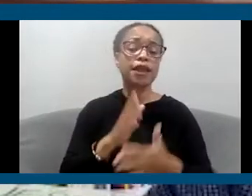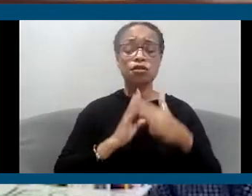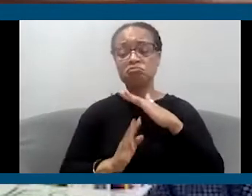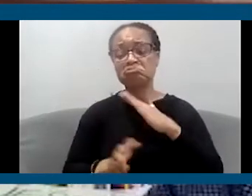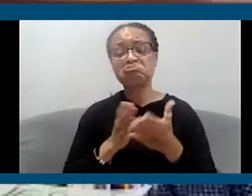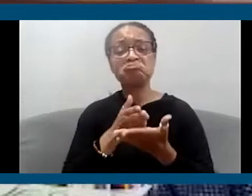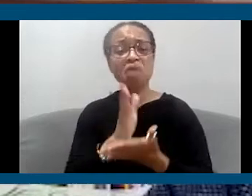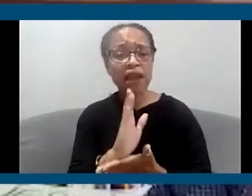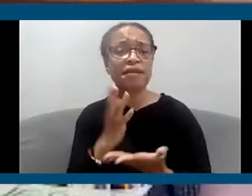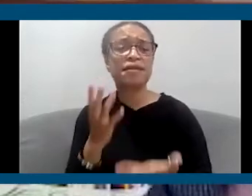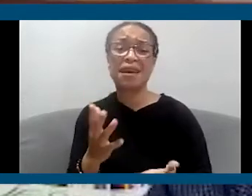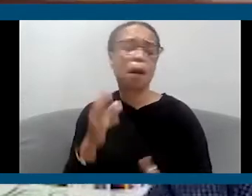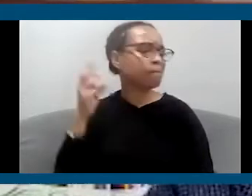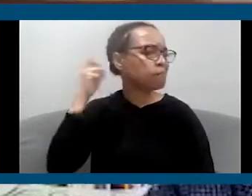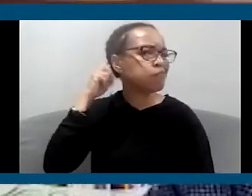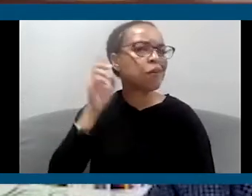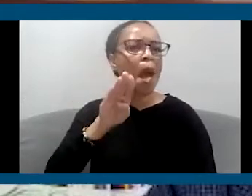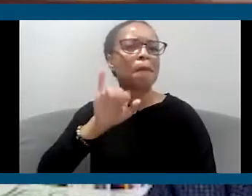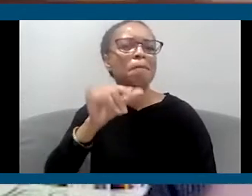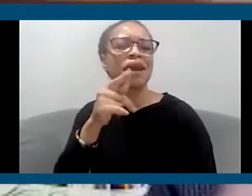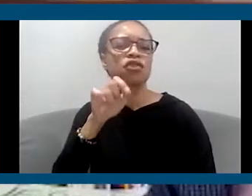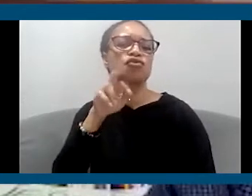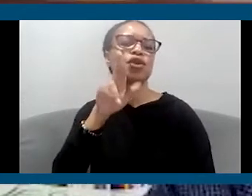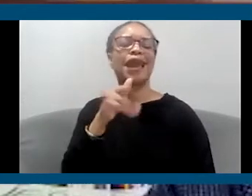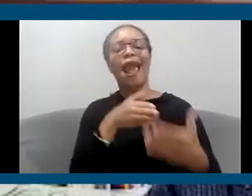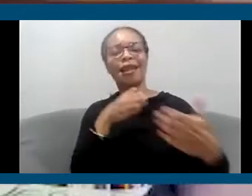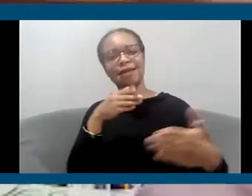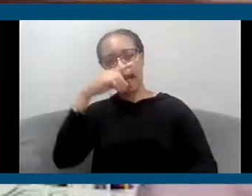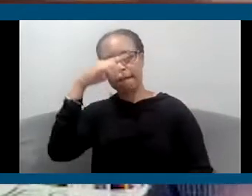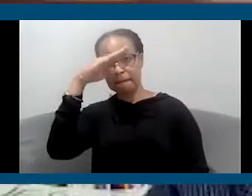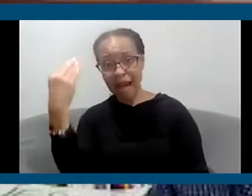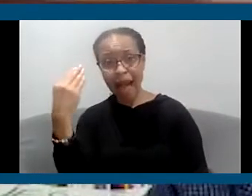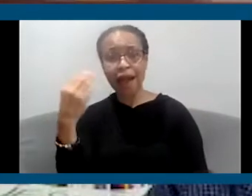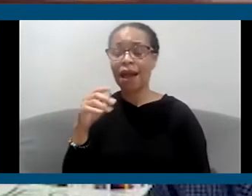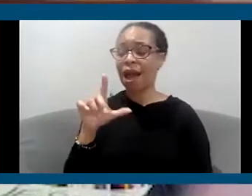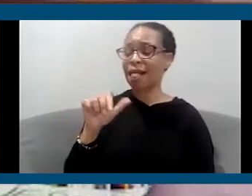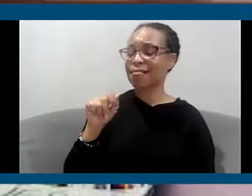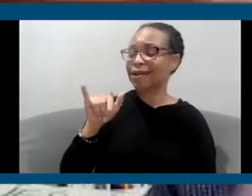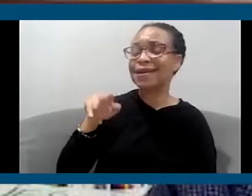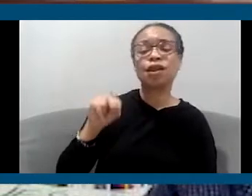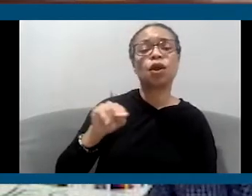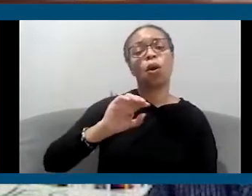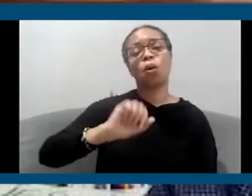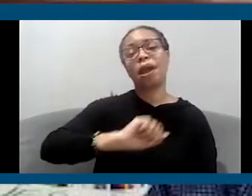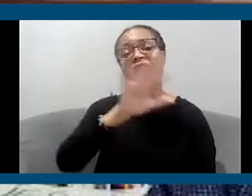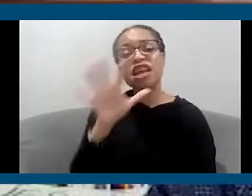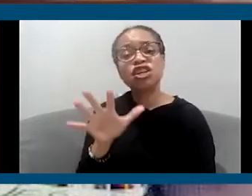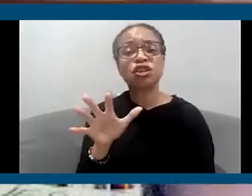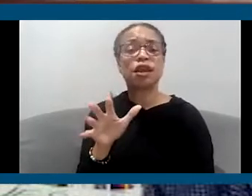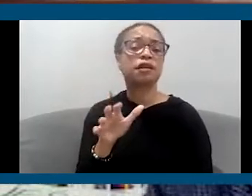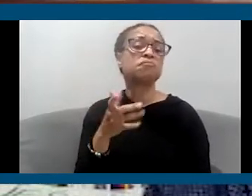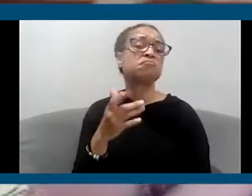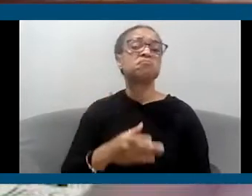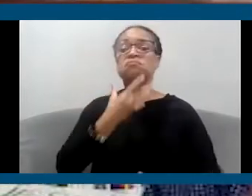all forms of bigotry, whether it's anti-Black racism, anti-Latino racism, anti-Asian racism,